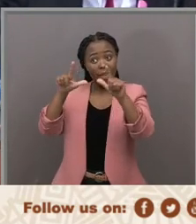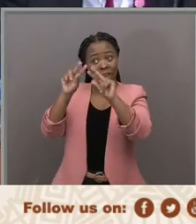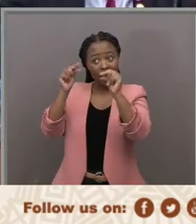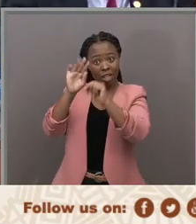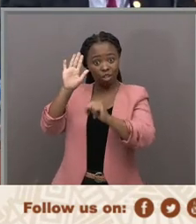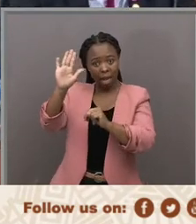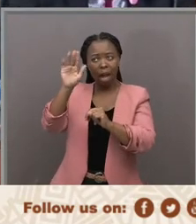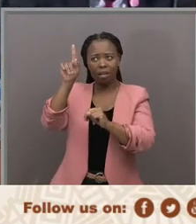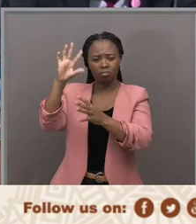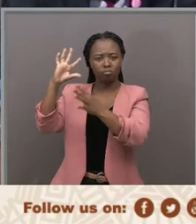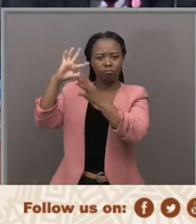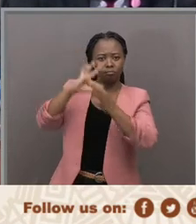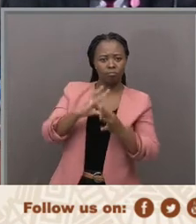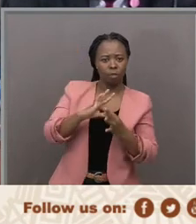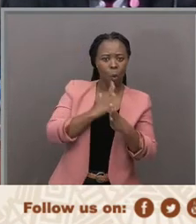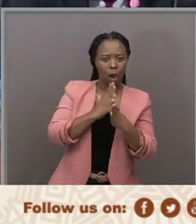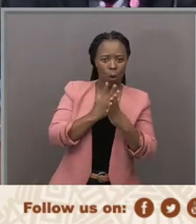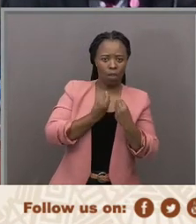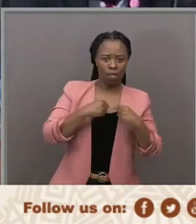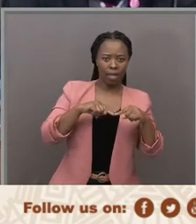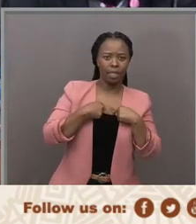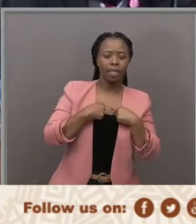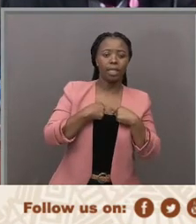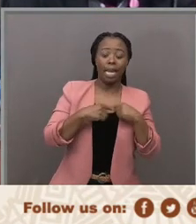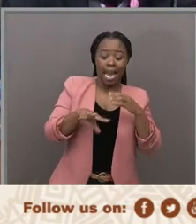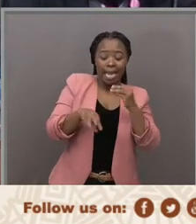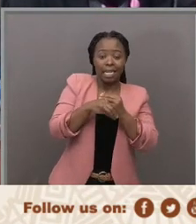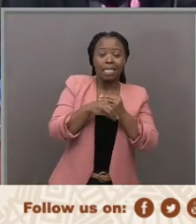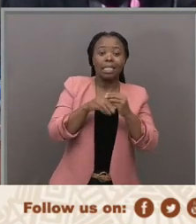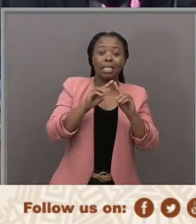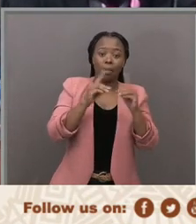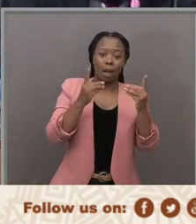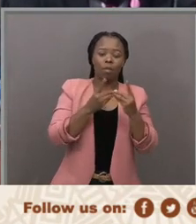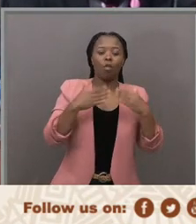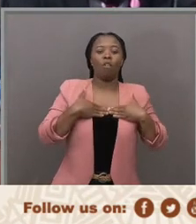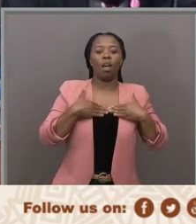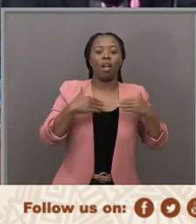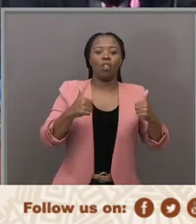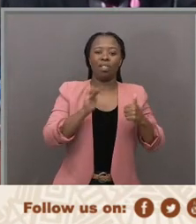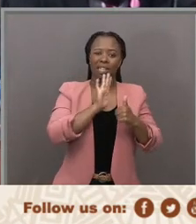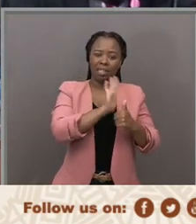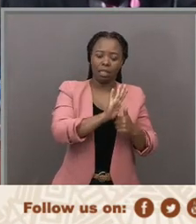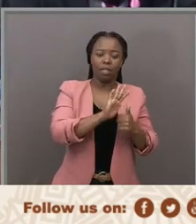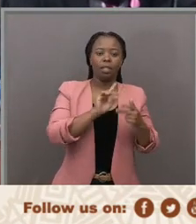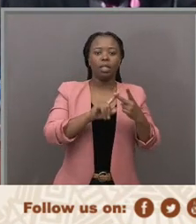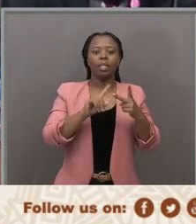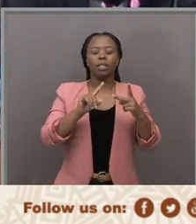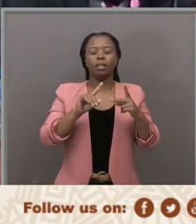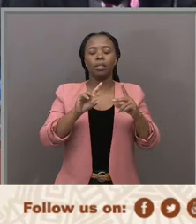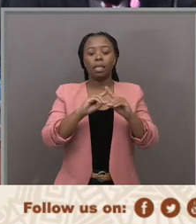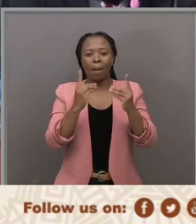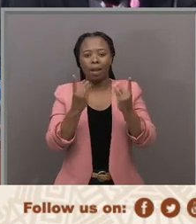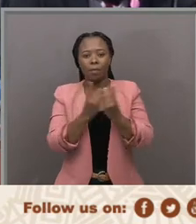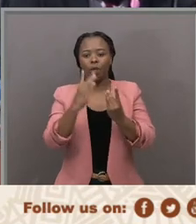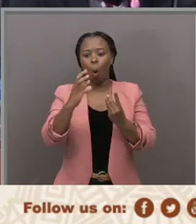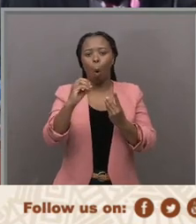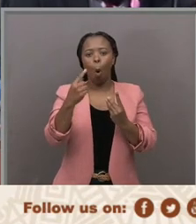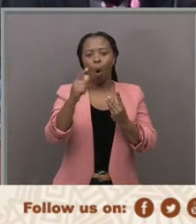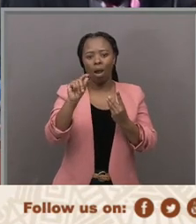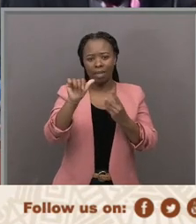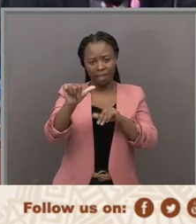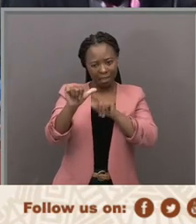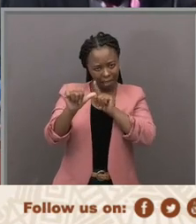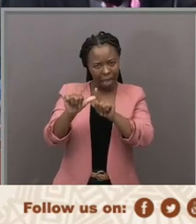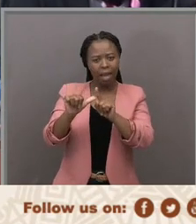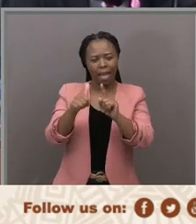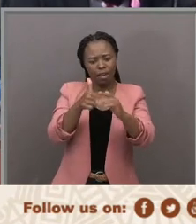us. In addition to the National Department of Health, the National Department of COCTA, we have also been working with agencies that